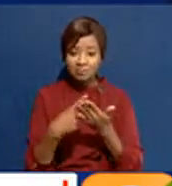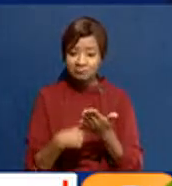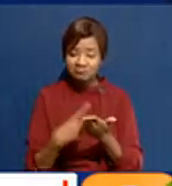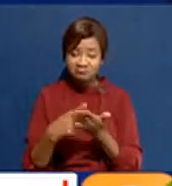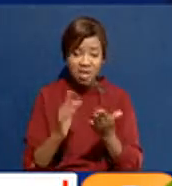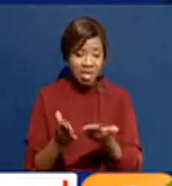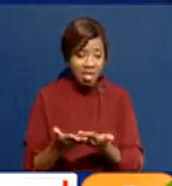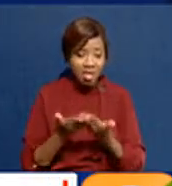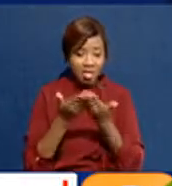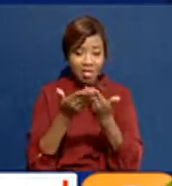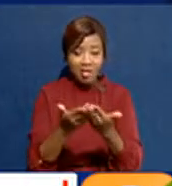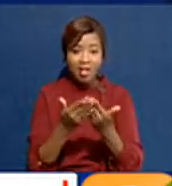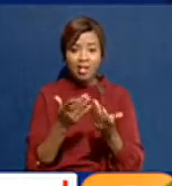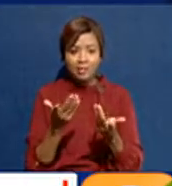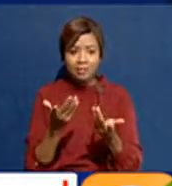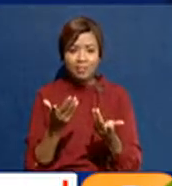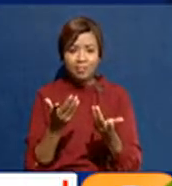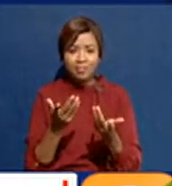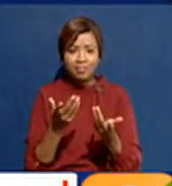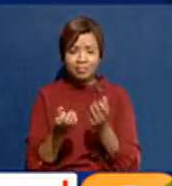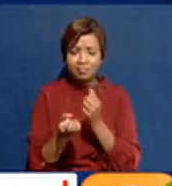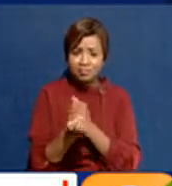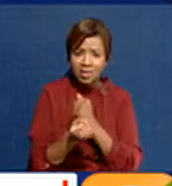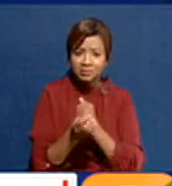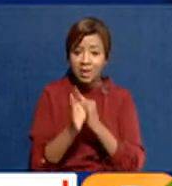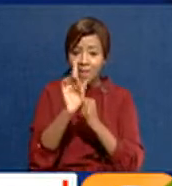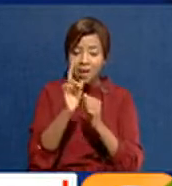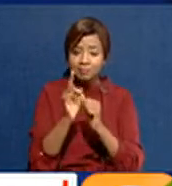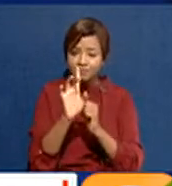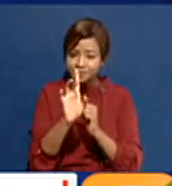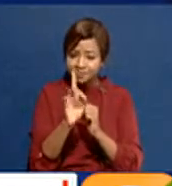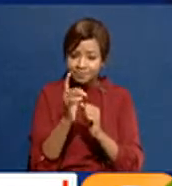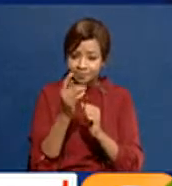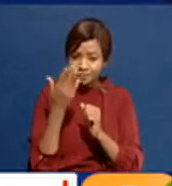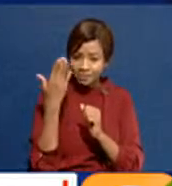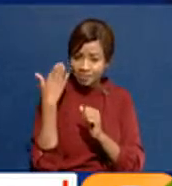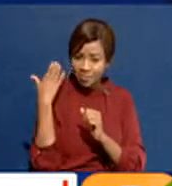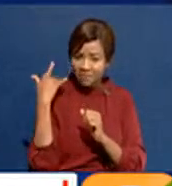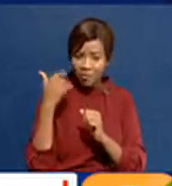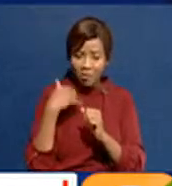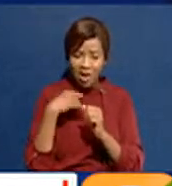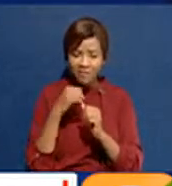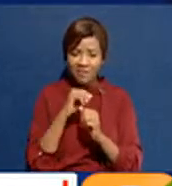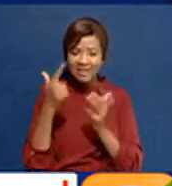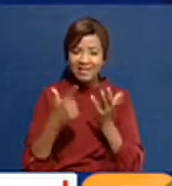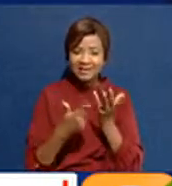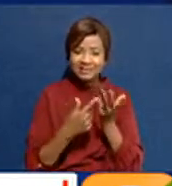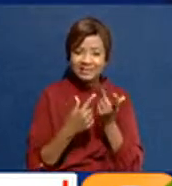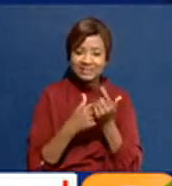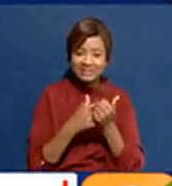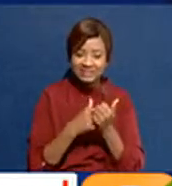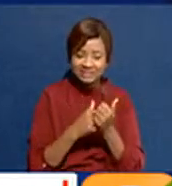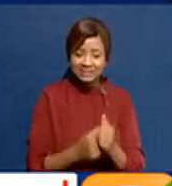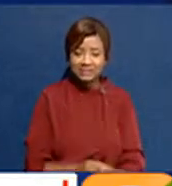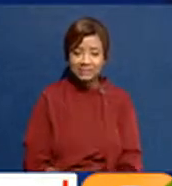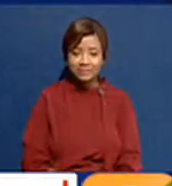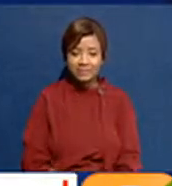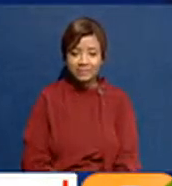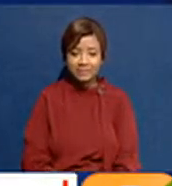be able to contribute to it. Just to take you just a little bit back on our statistics don't look very good.